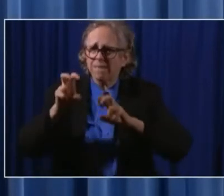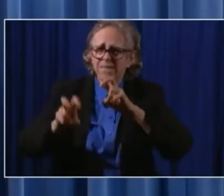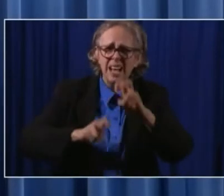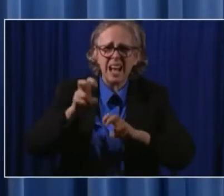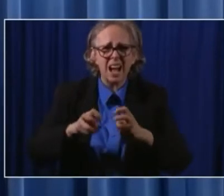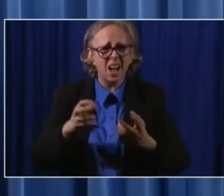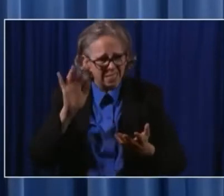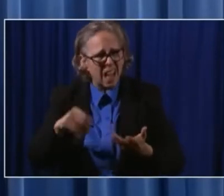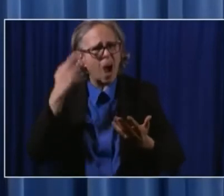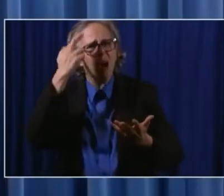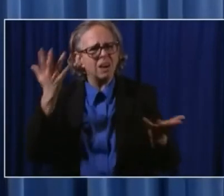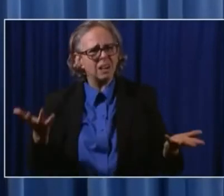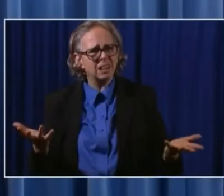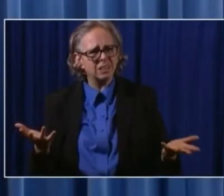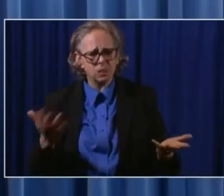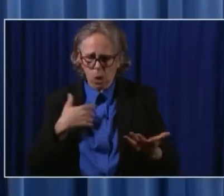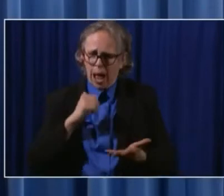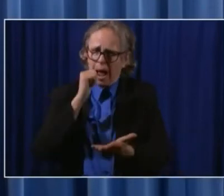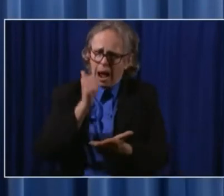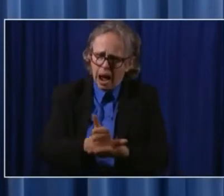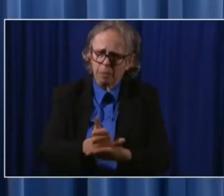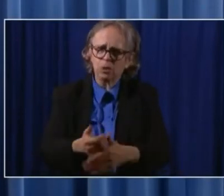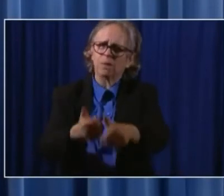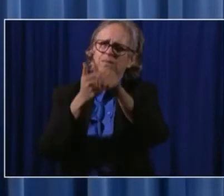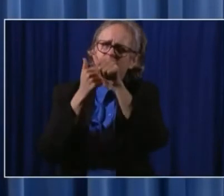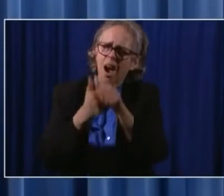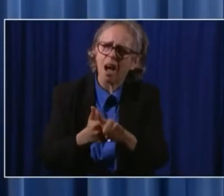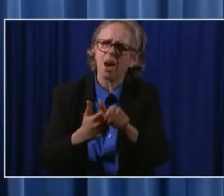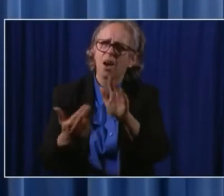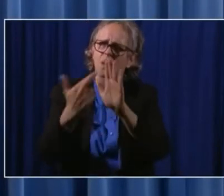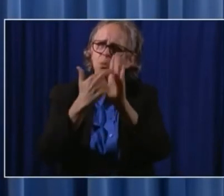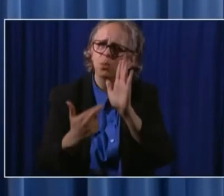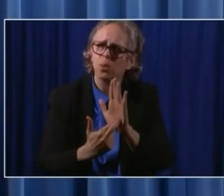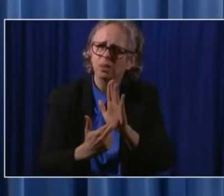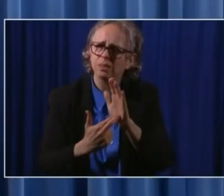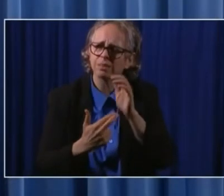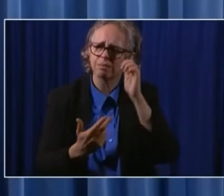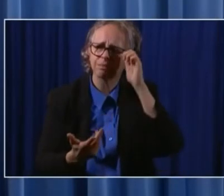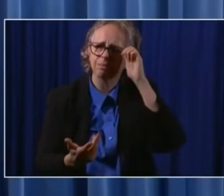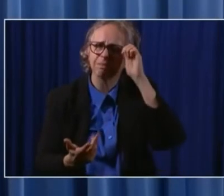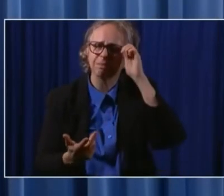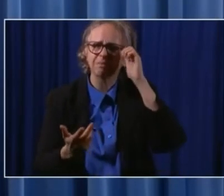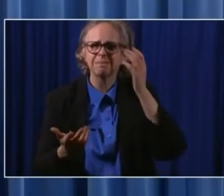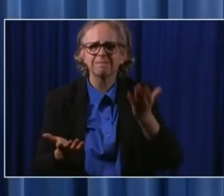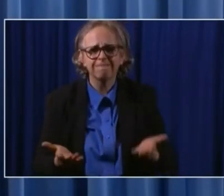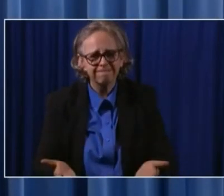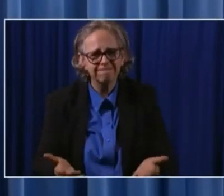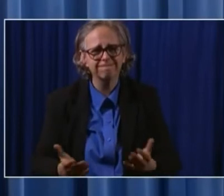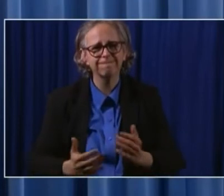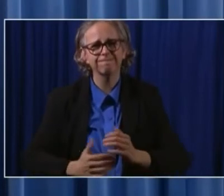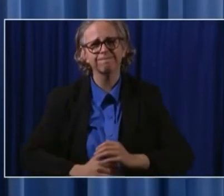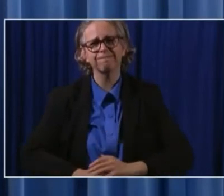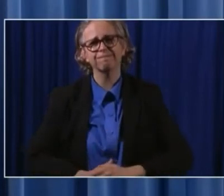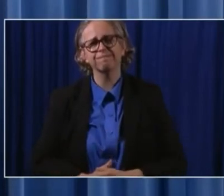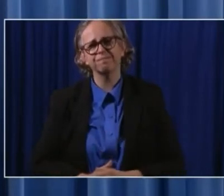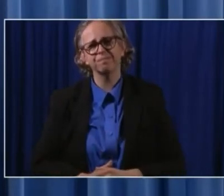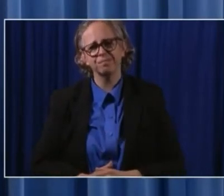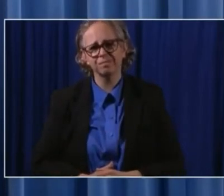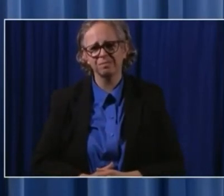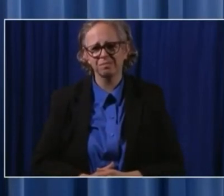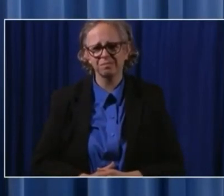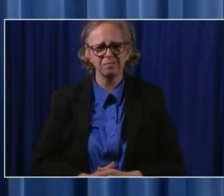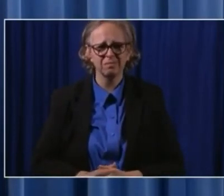them be able to provide for this safety. And so, again, we do not want to be in a position, and I know local health